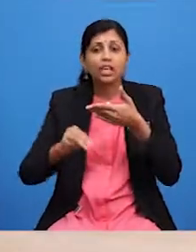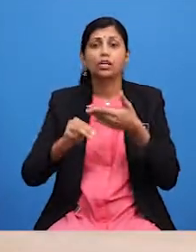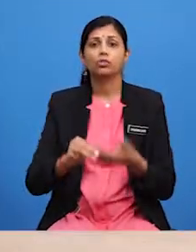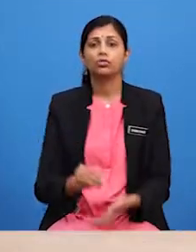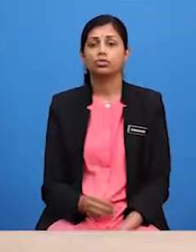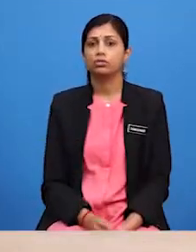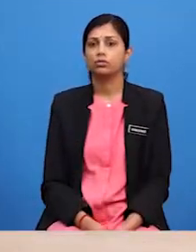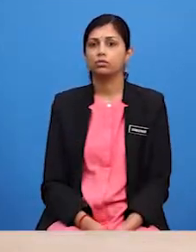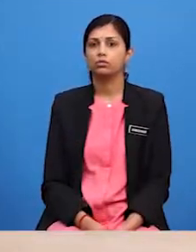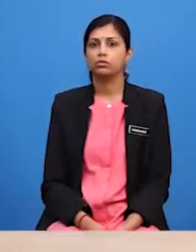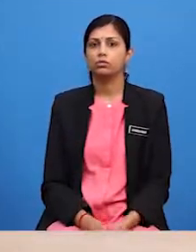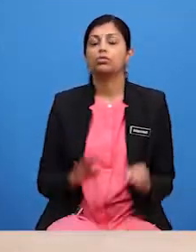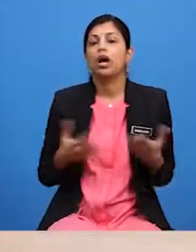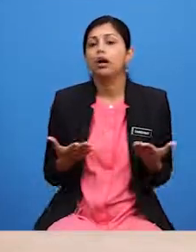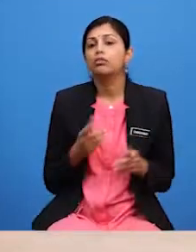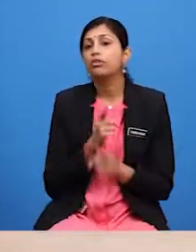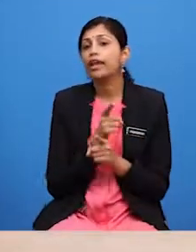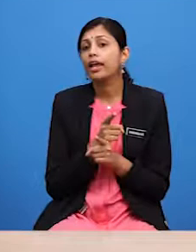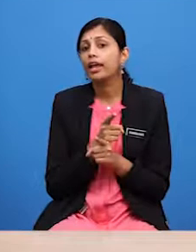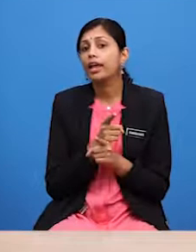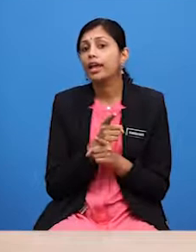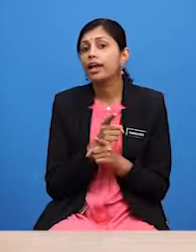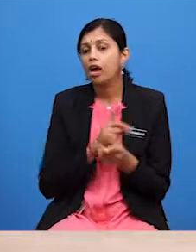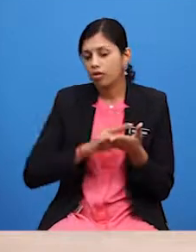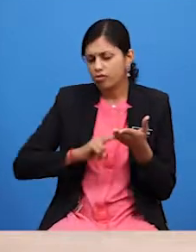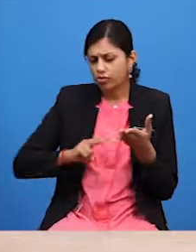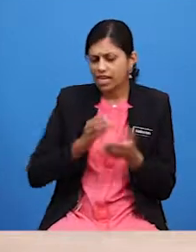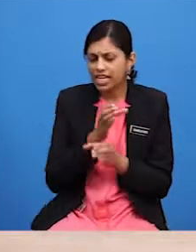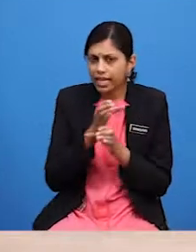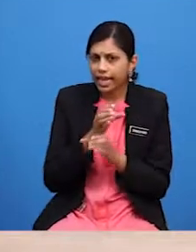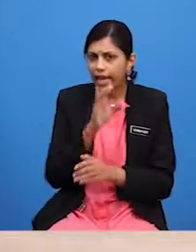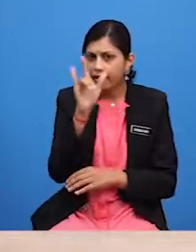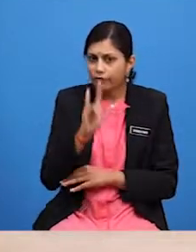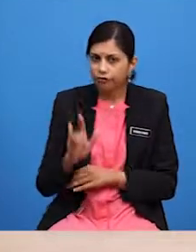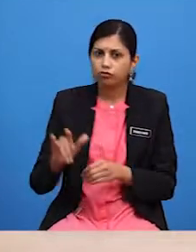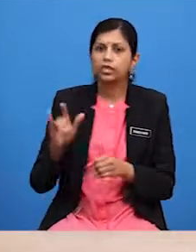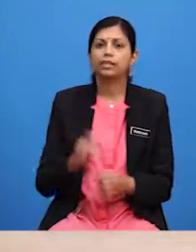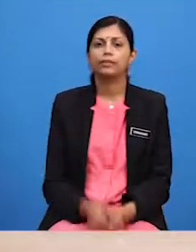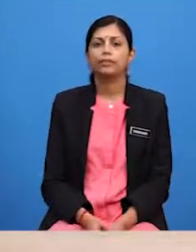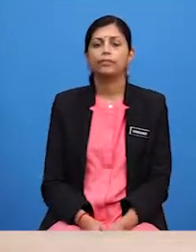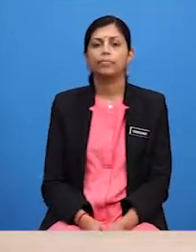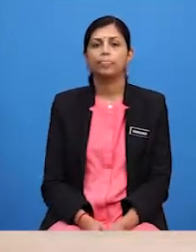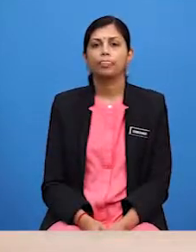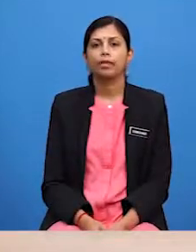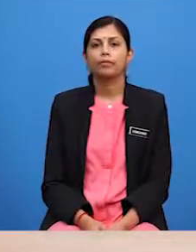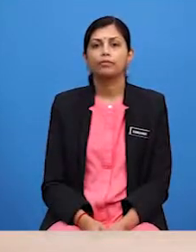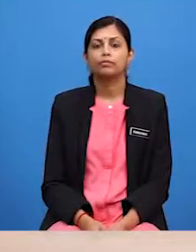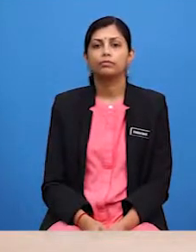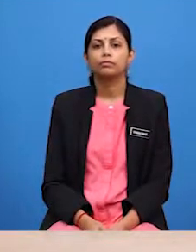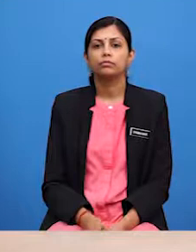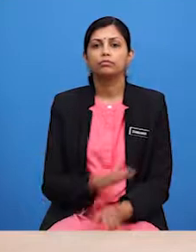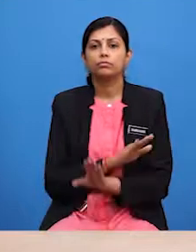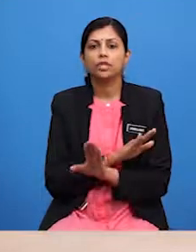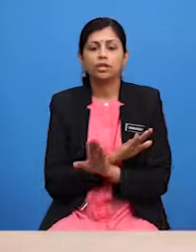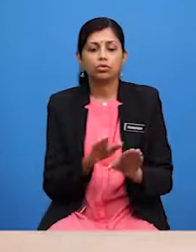Hence, read your reading material carefully. Do not substitute the difficult words just because you